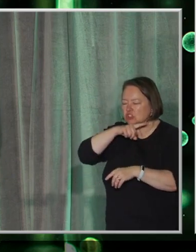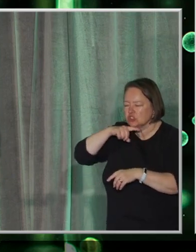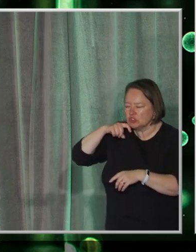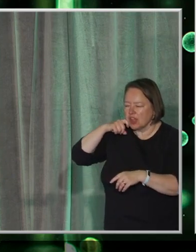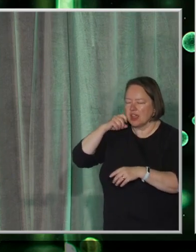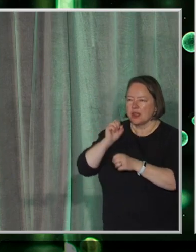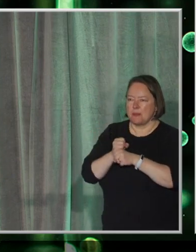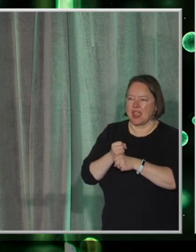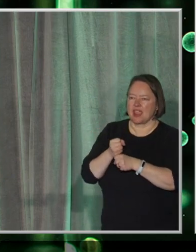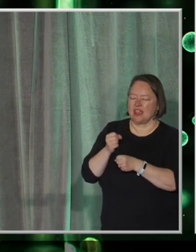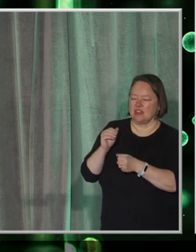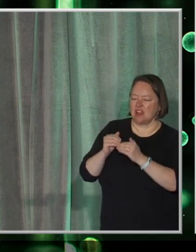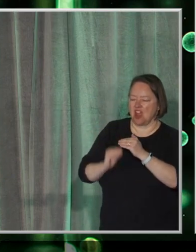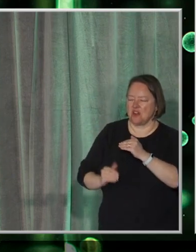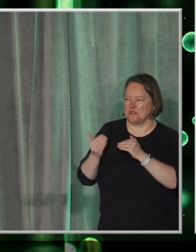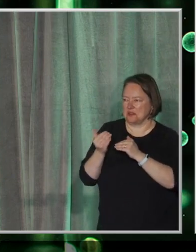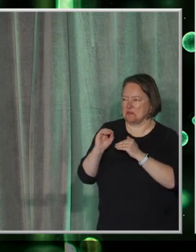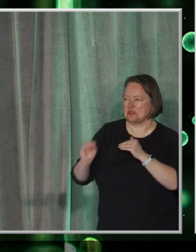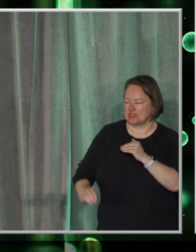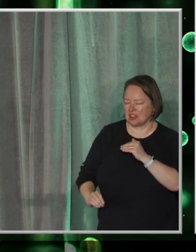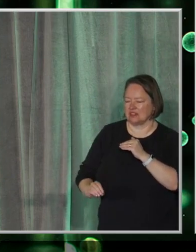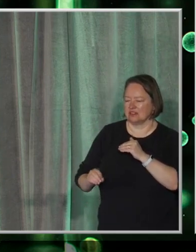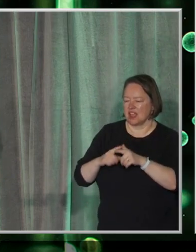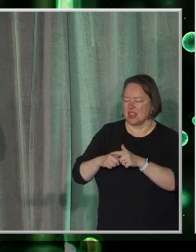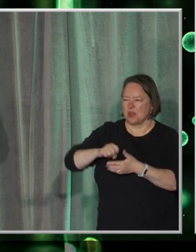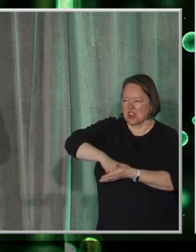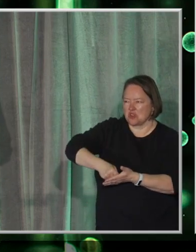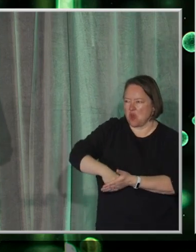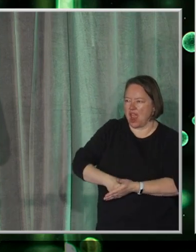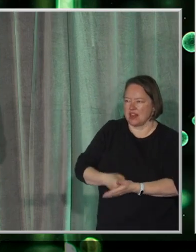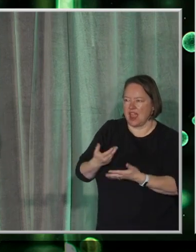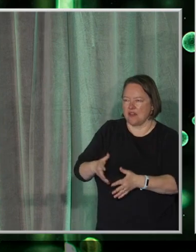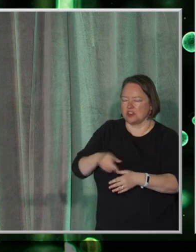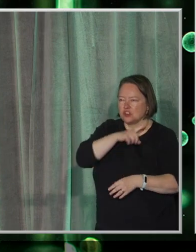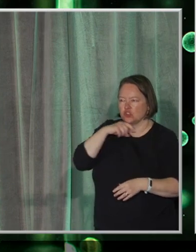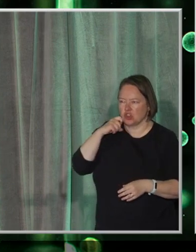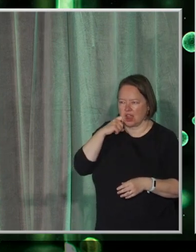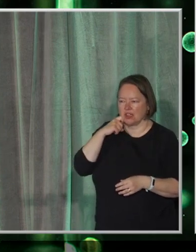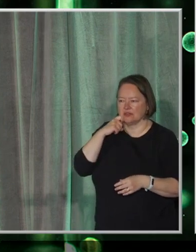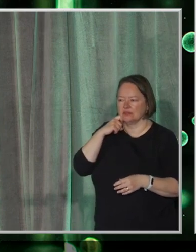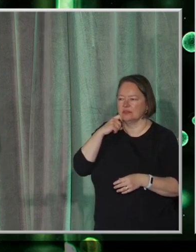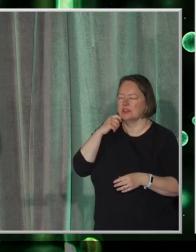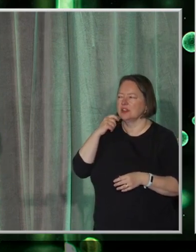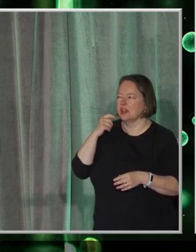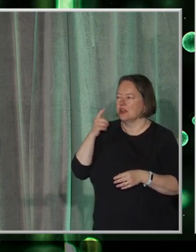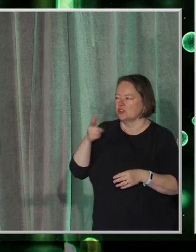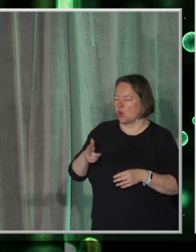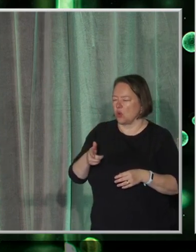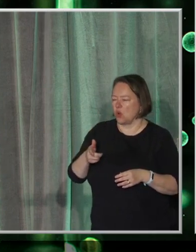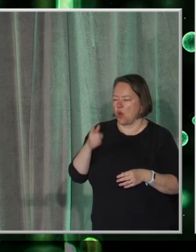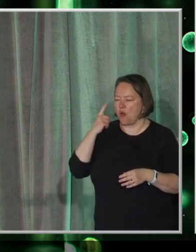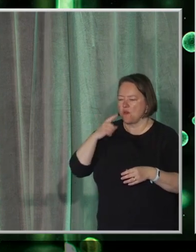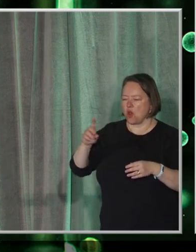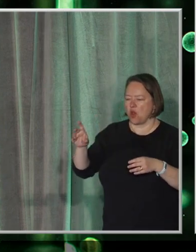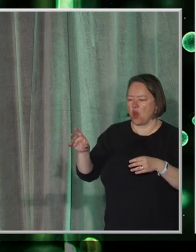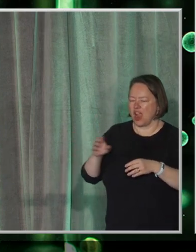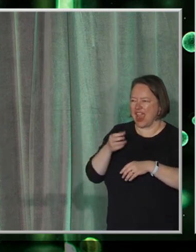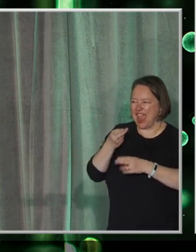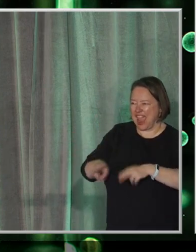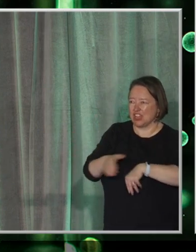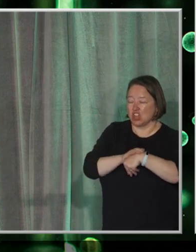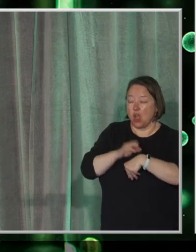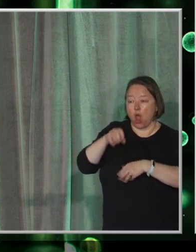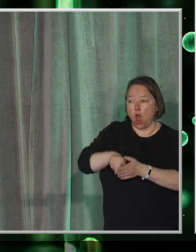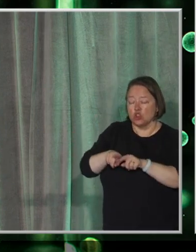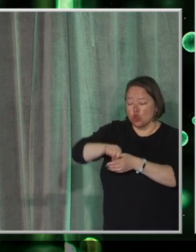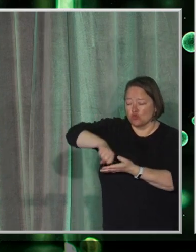than 15%. That's when we start to grind it after it has been dried. And for the eggshells, we grind it